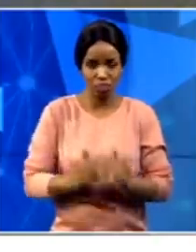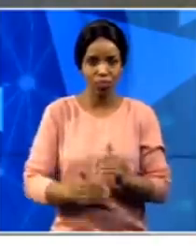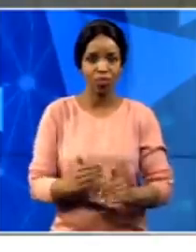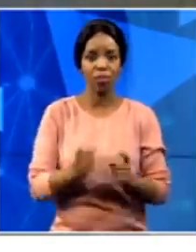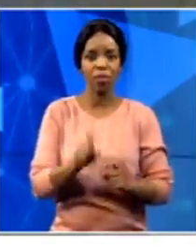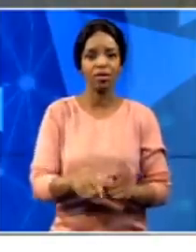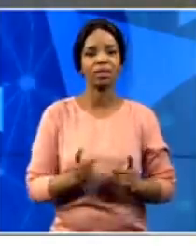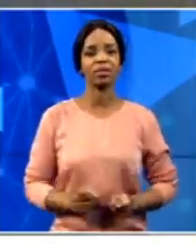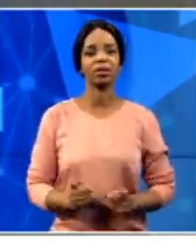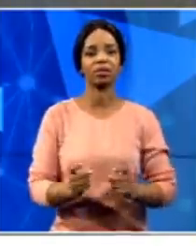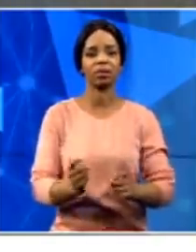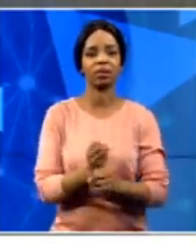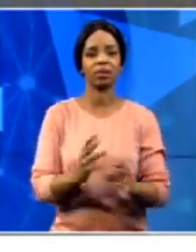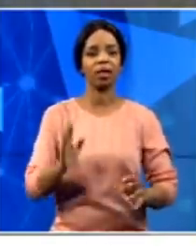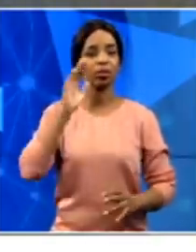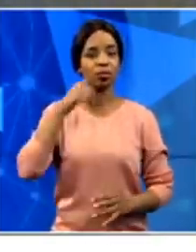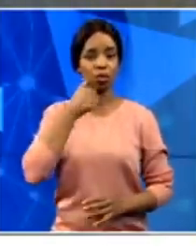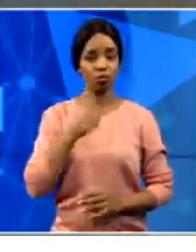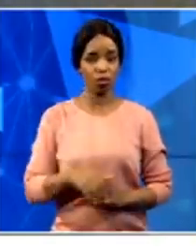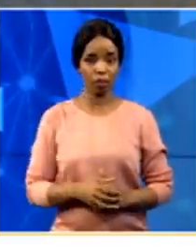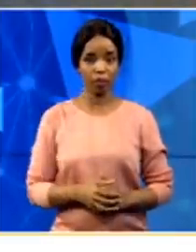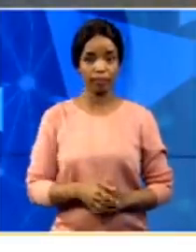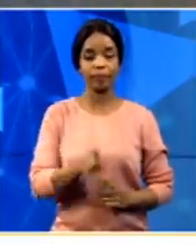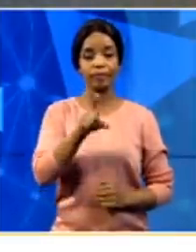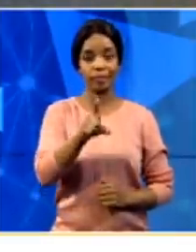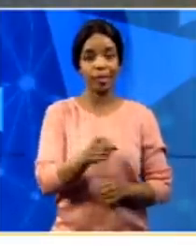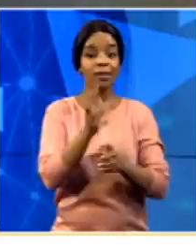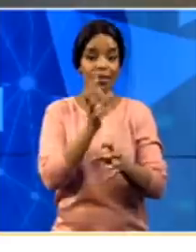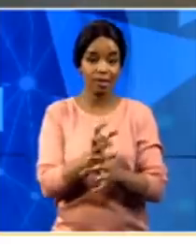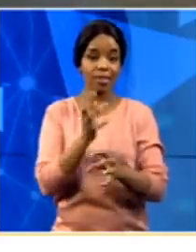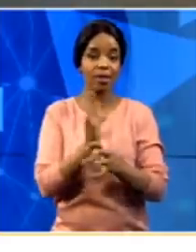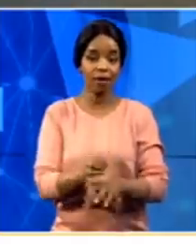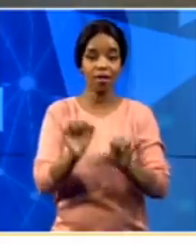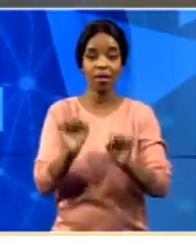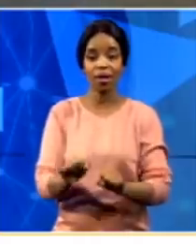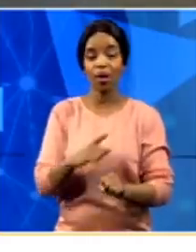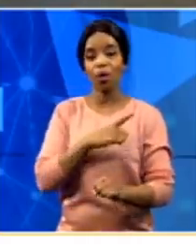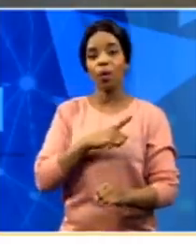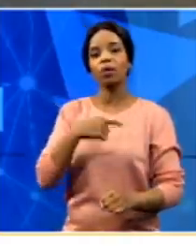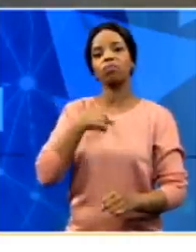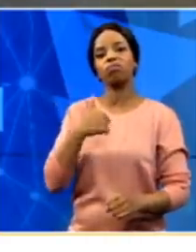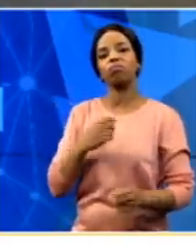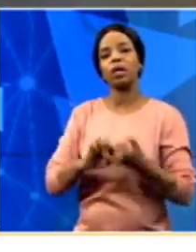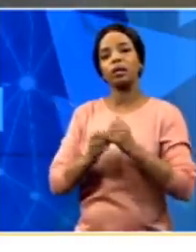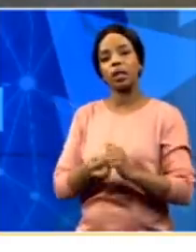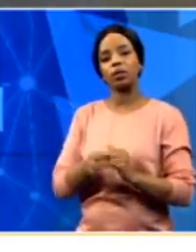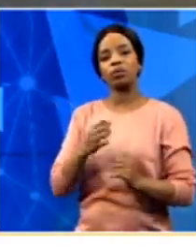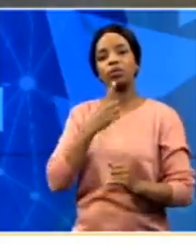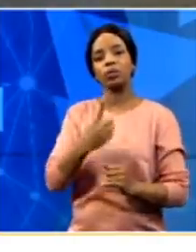have not received the SMSs. Yeah, it's quite a difficult one, because I mean I try to get onto, because you said we can